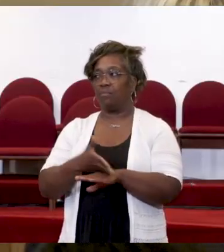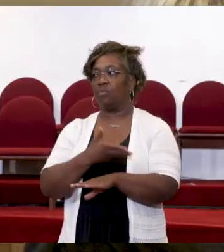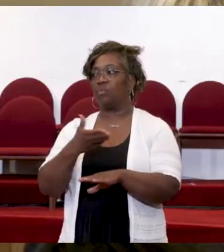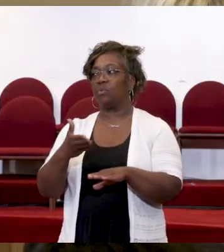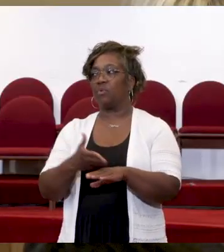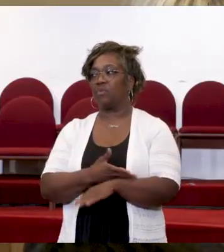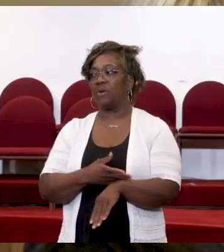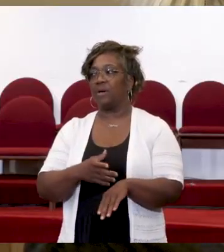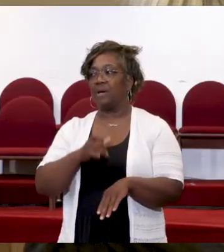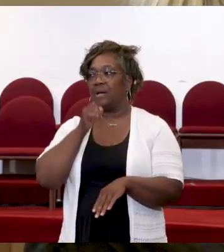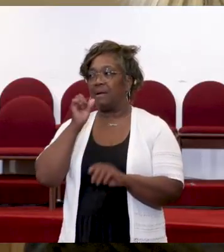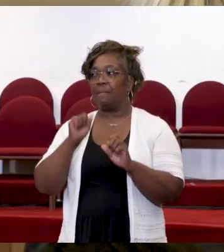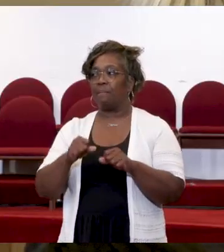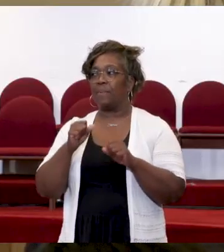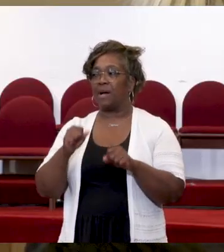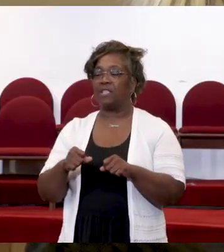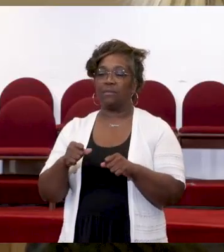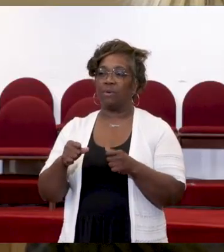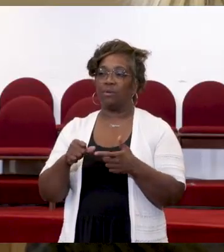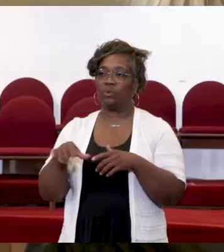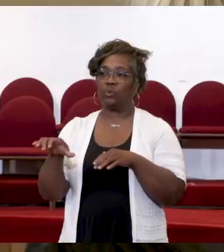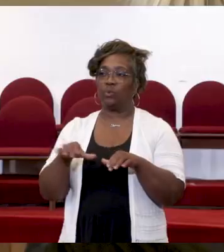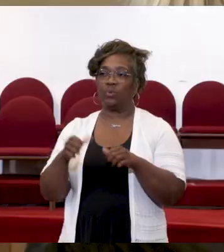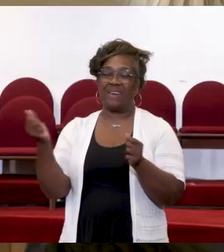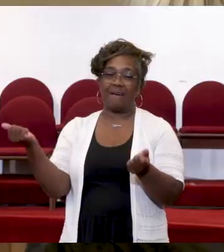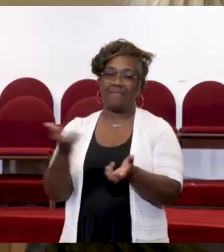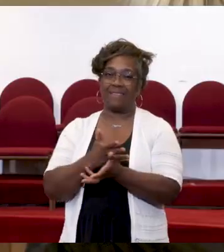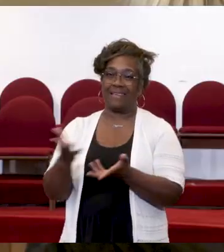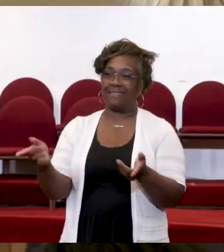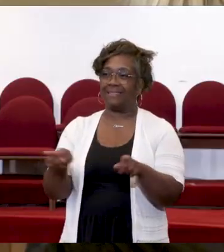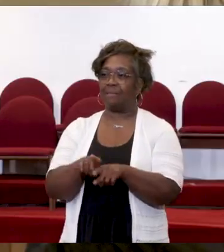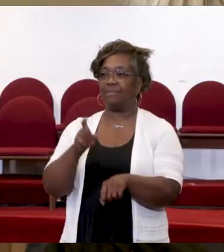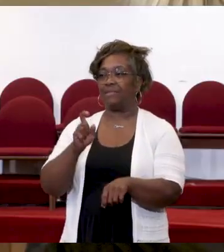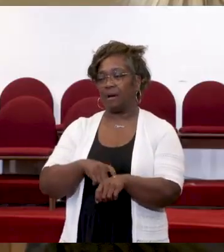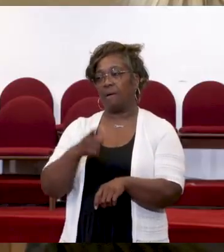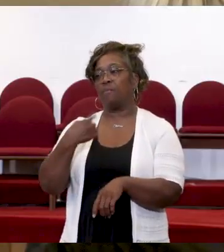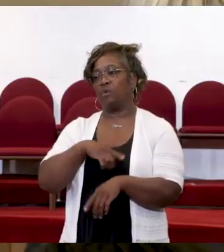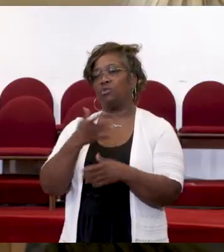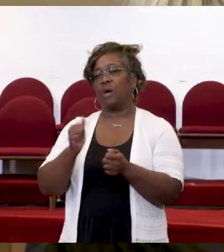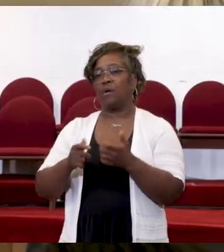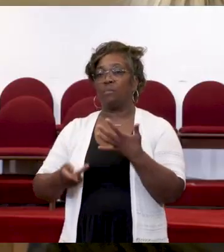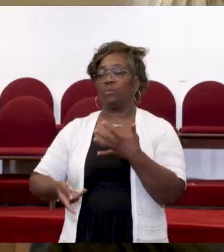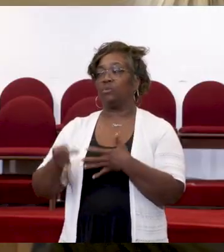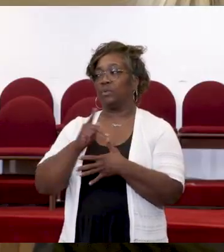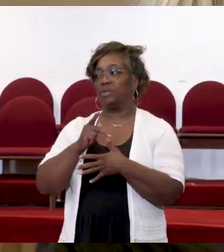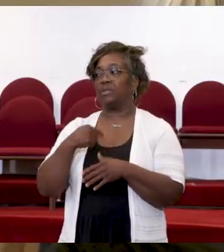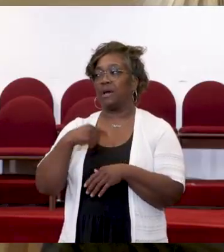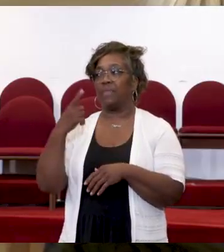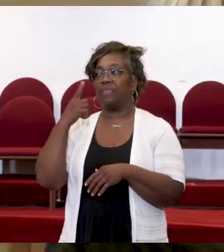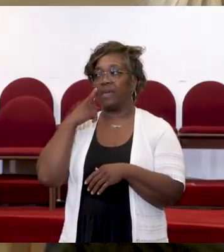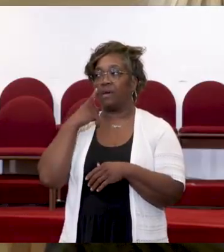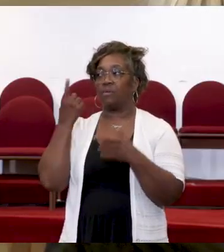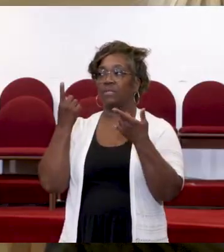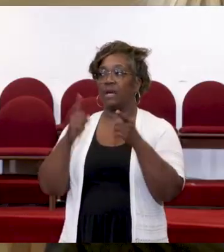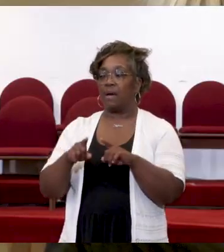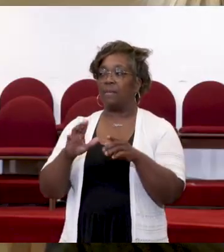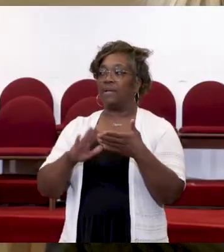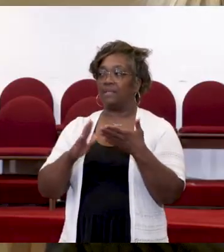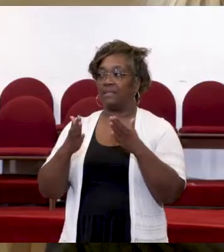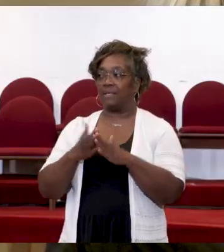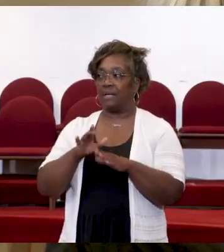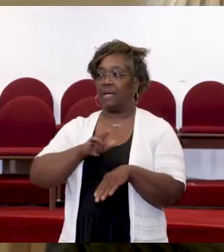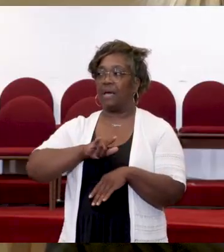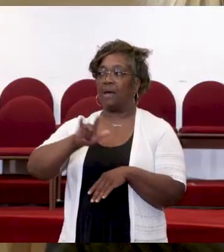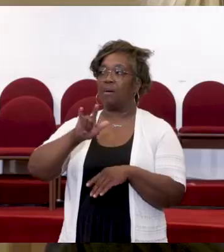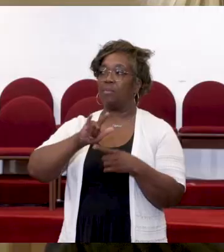just not possible to do it everywhere all at once, so we've tried to prioritize. I do think with what's happening at City Airport, there